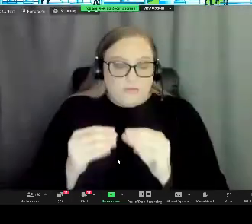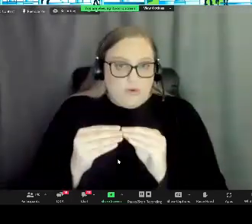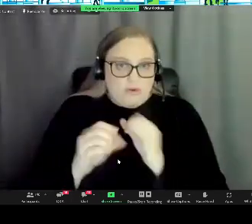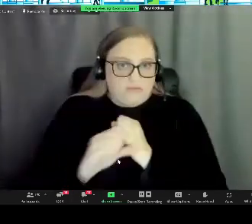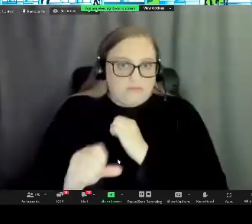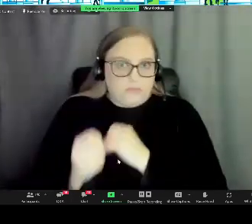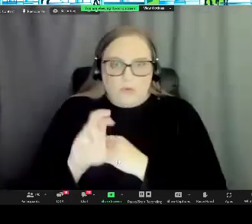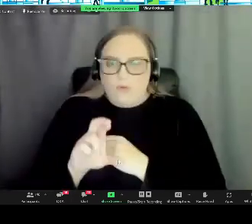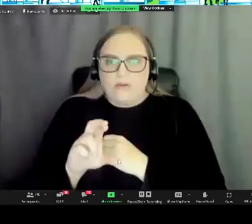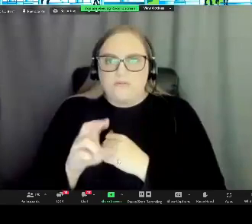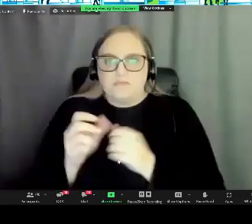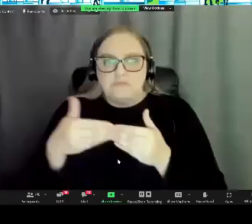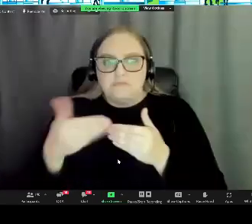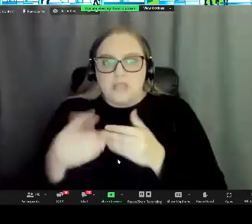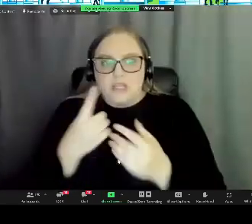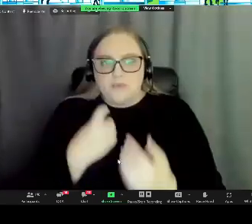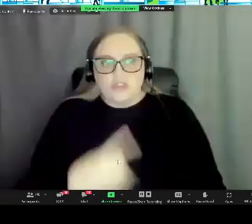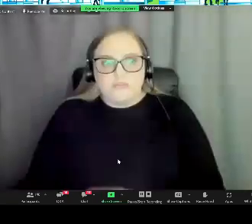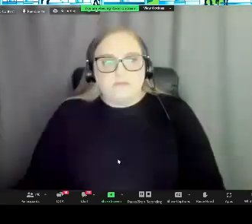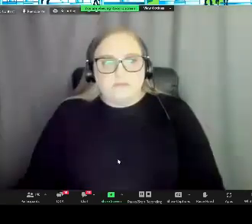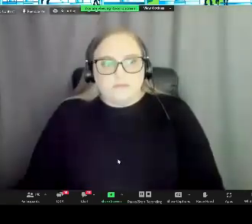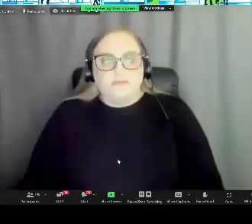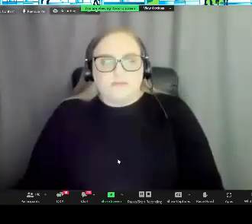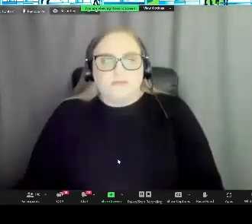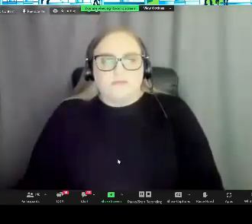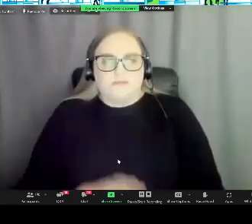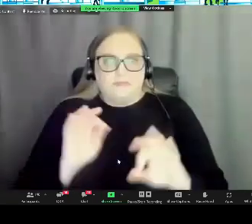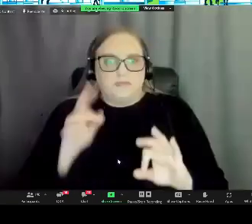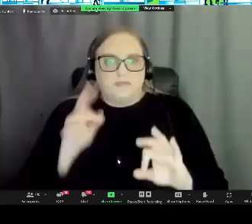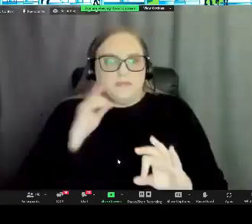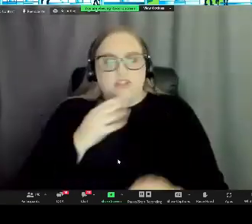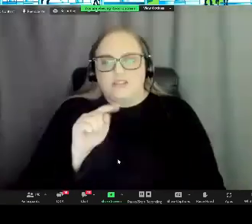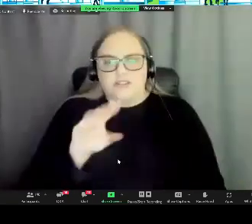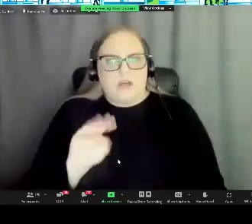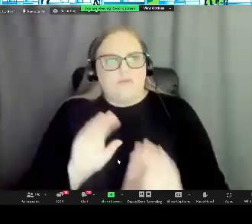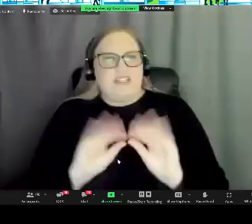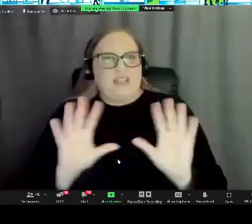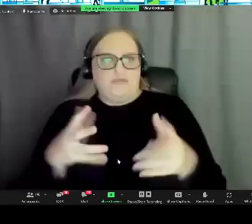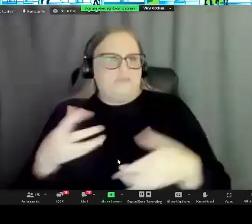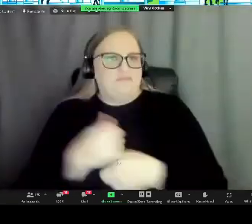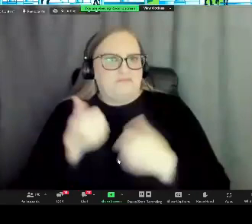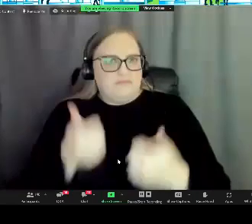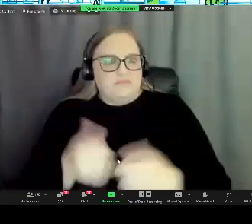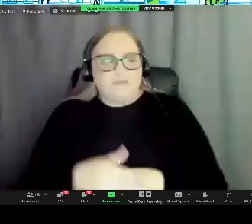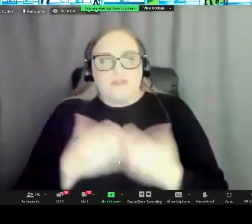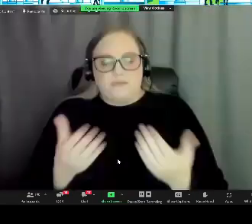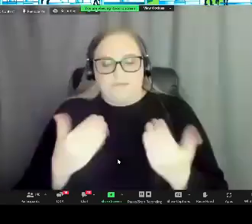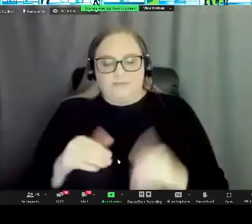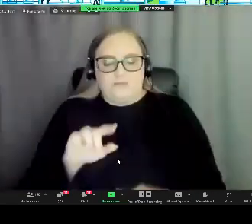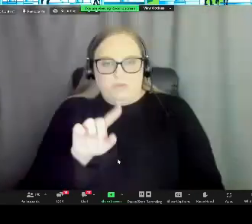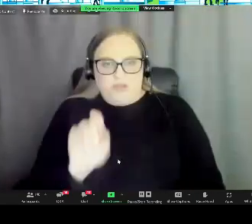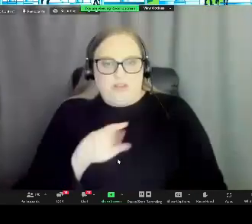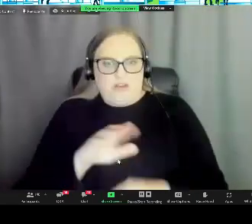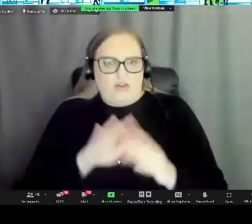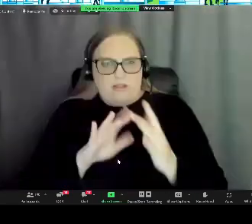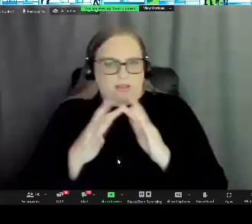Okay, sounds good. Tom summed it up very well. another question from someone in the online audience. This might be